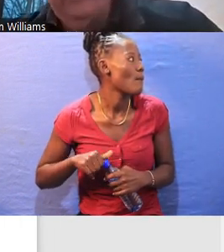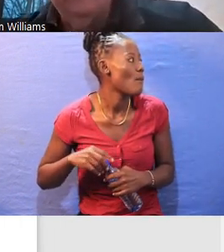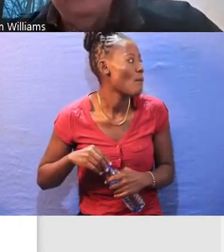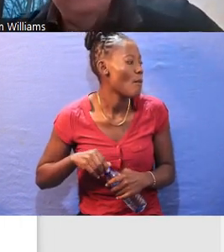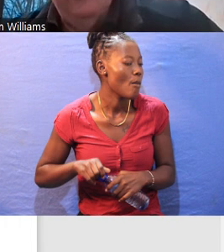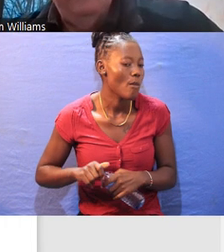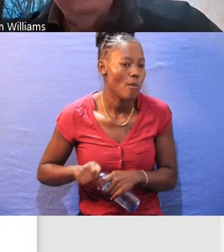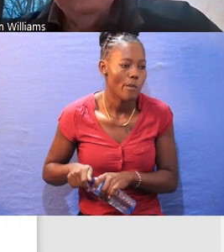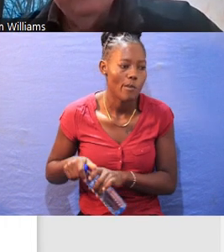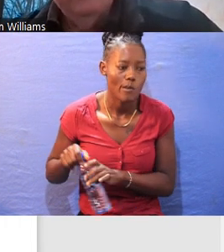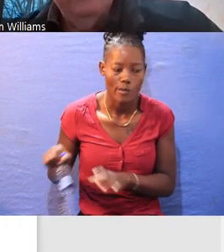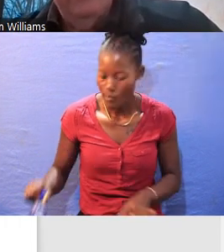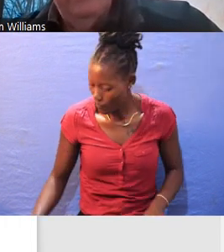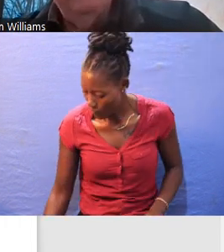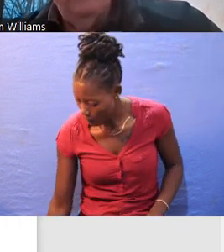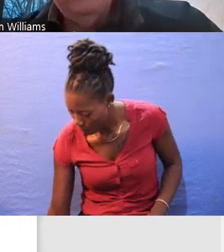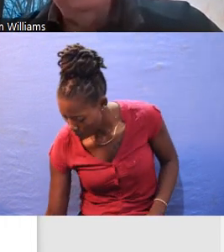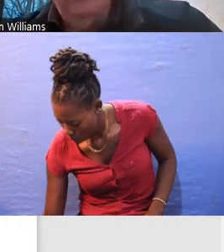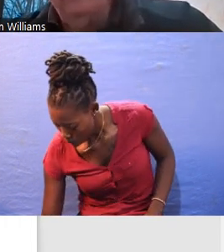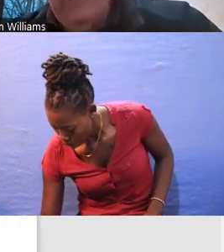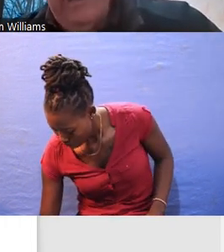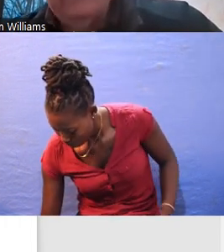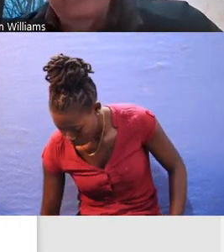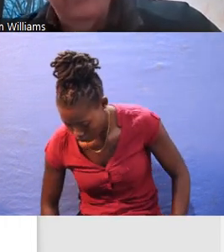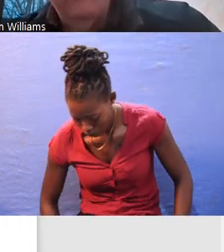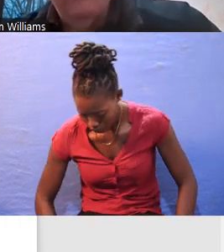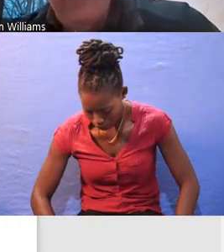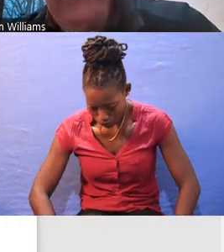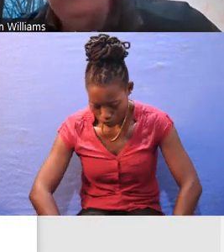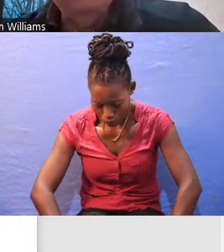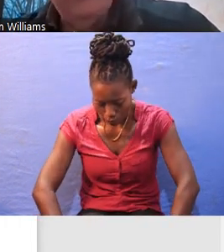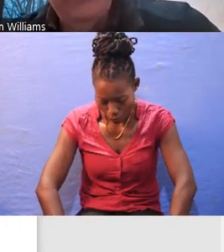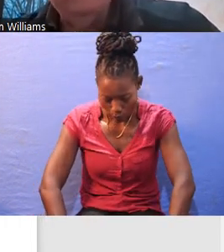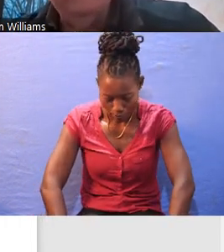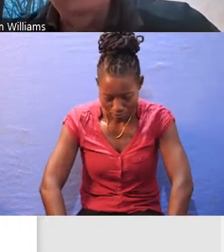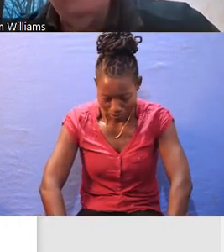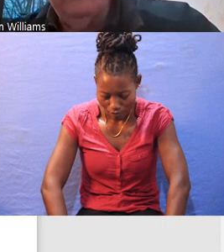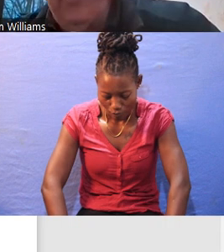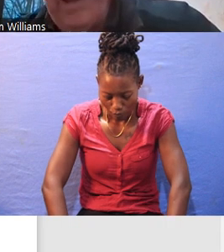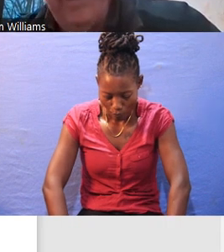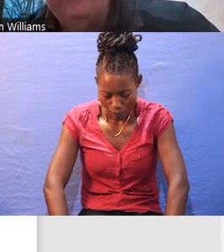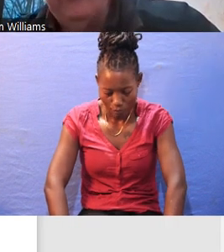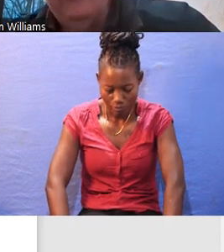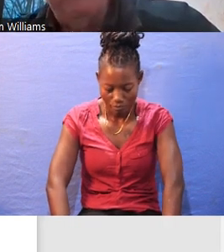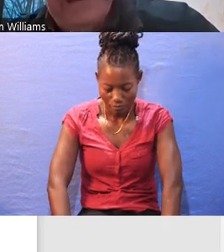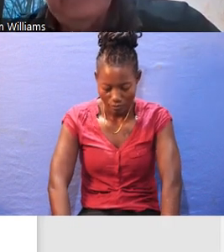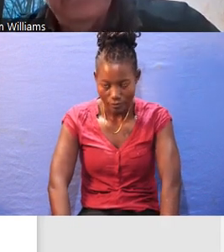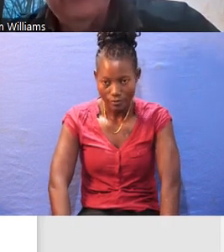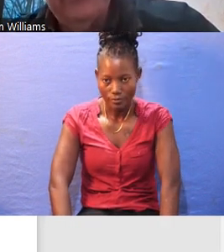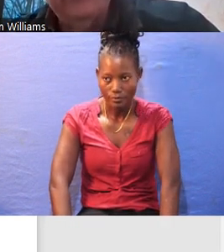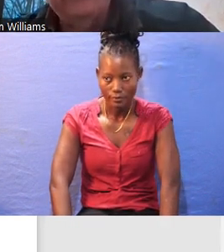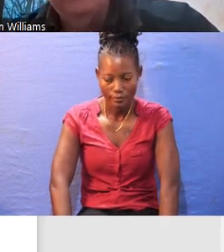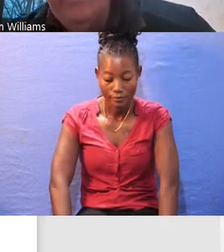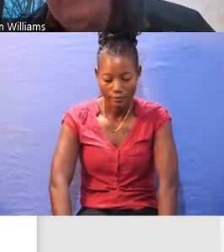weighted sit-ups. It's real simple. What I don't like are the thousands and thousands of reps that are just